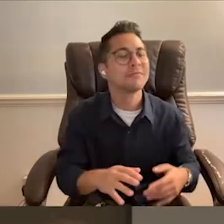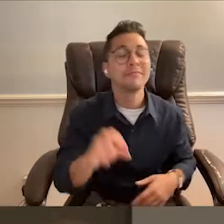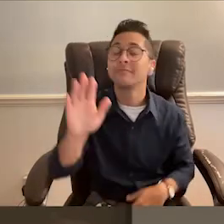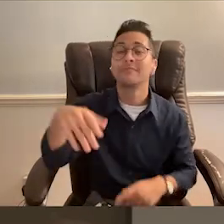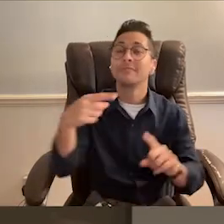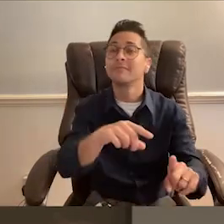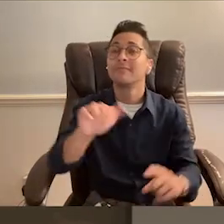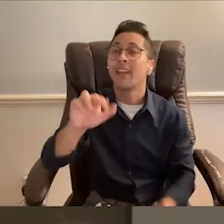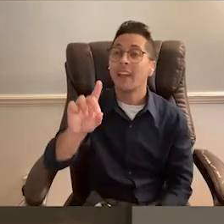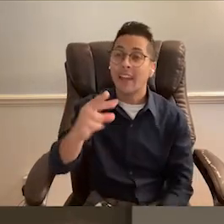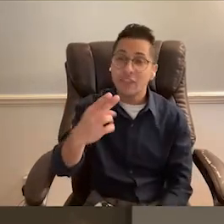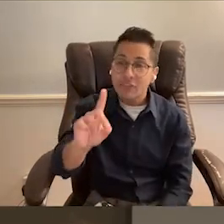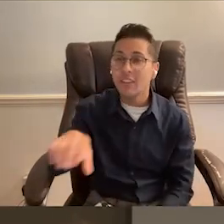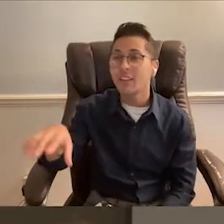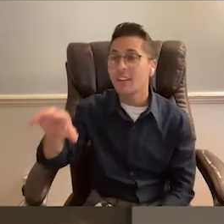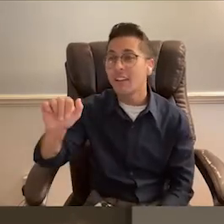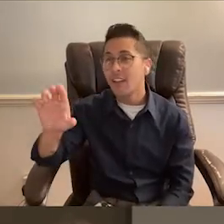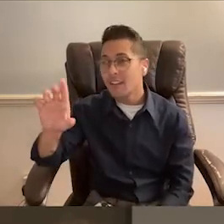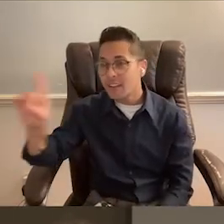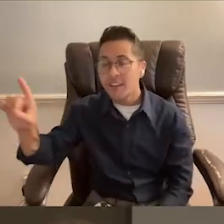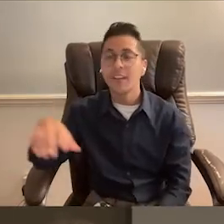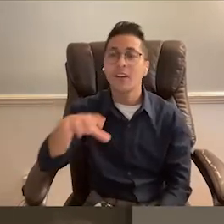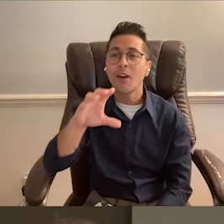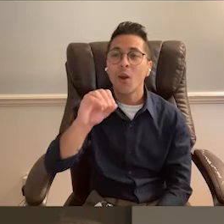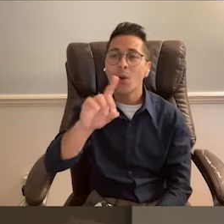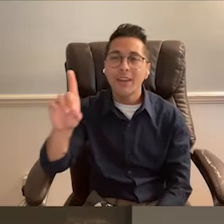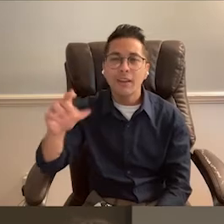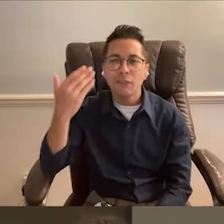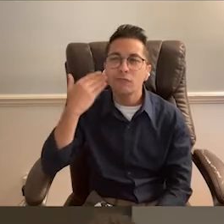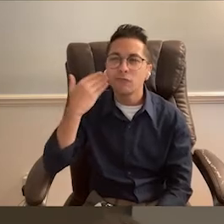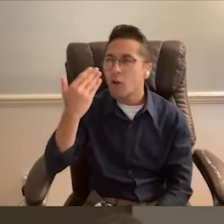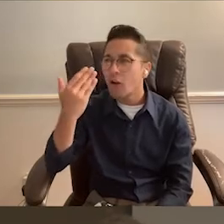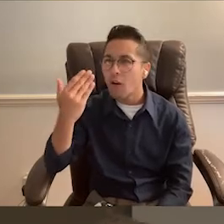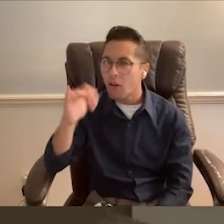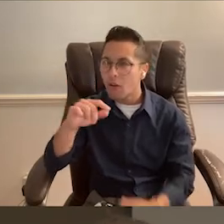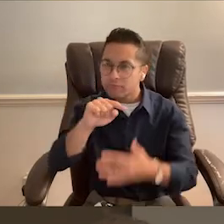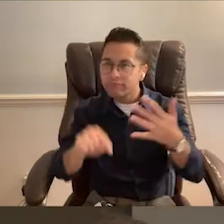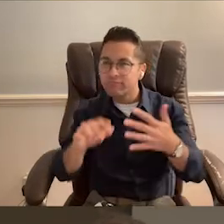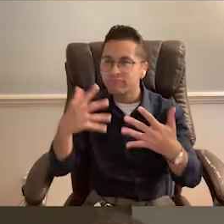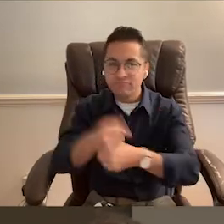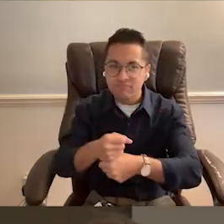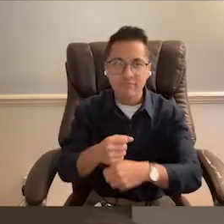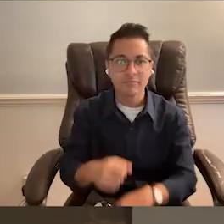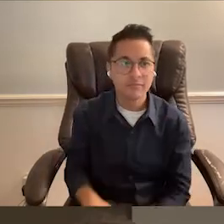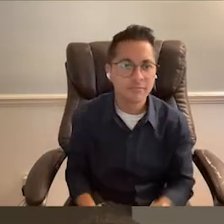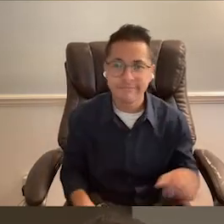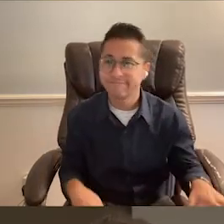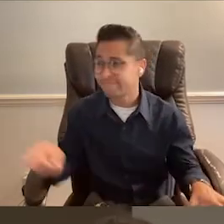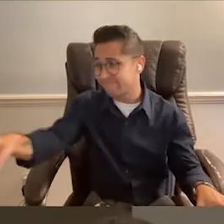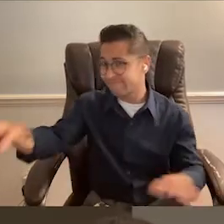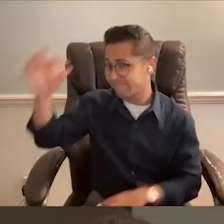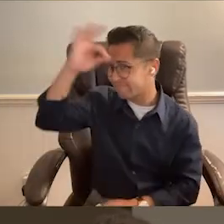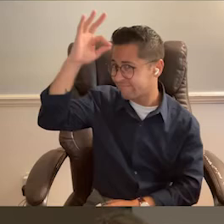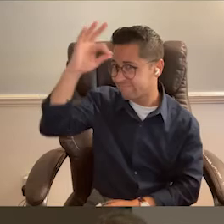What? Red light means it's on. Yeah, Let's red go. light. Oh, okay. So ADHD, ADD, ODD. They might not know what any one of